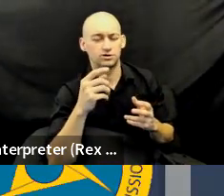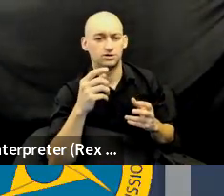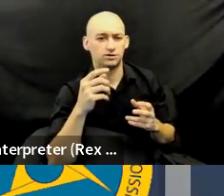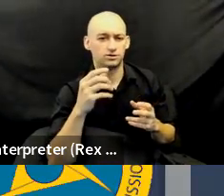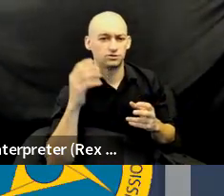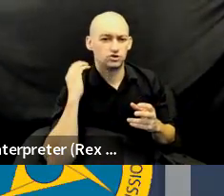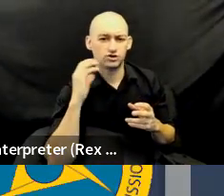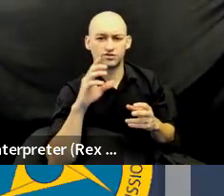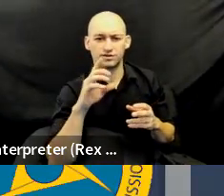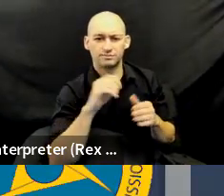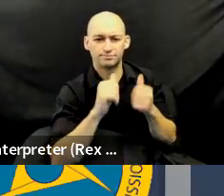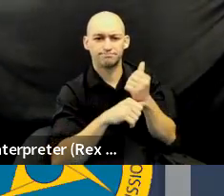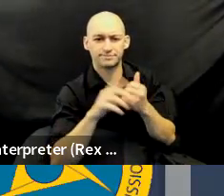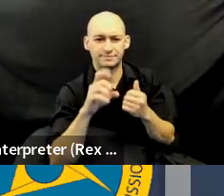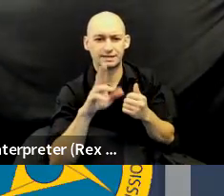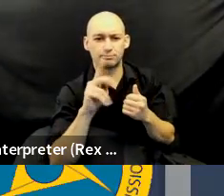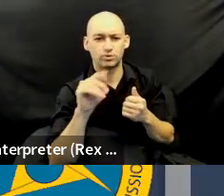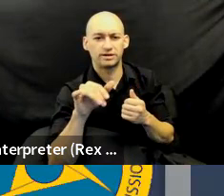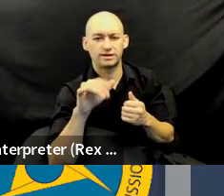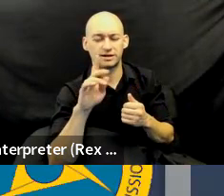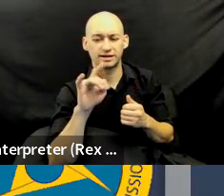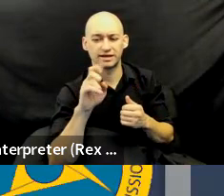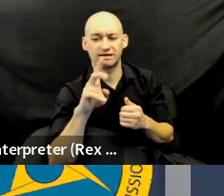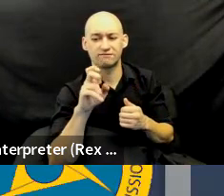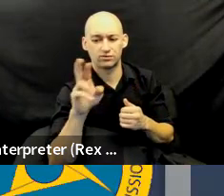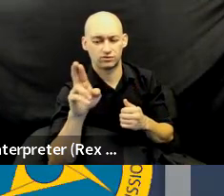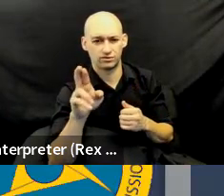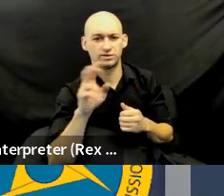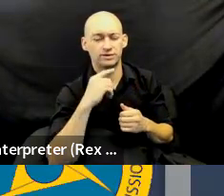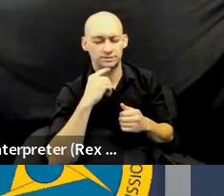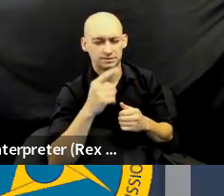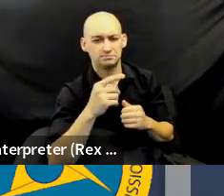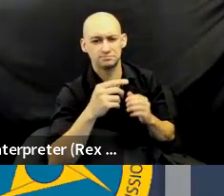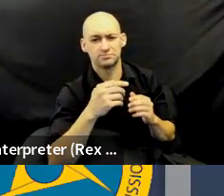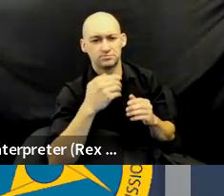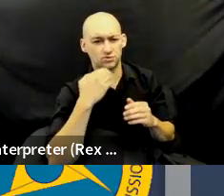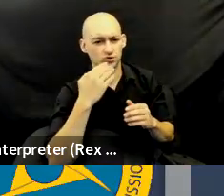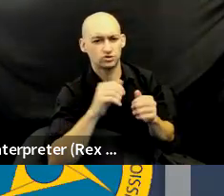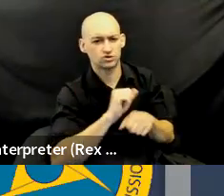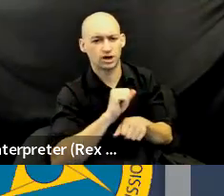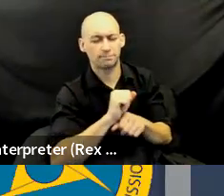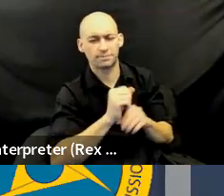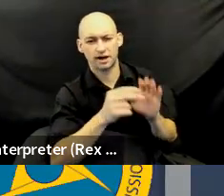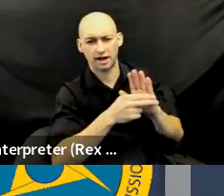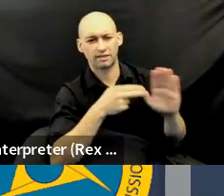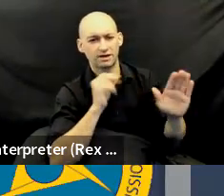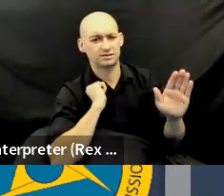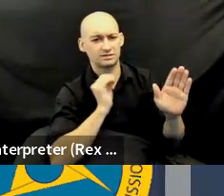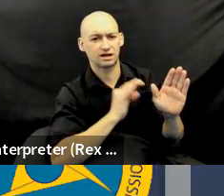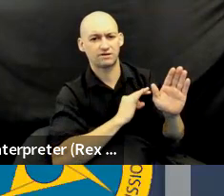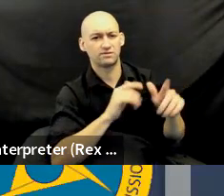Keever did a really good job of highlighting staff and thanking staff for their incredible work through a lot